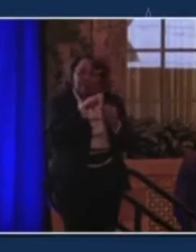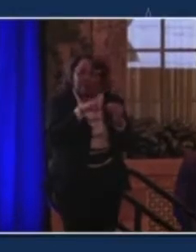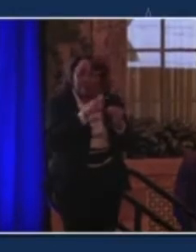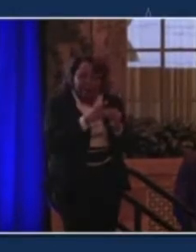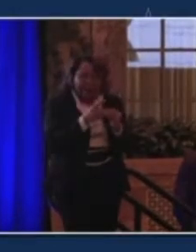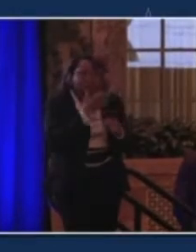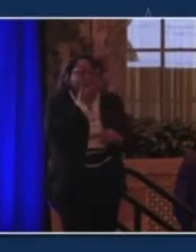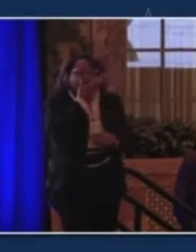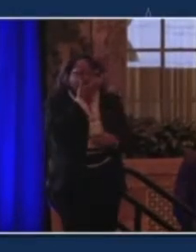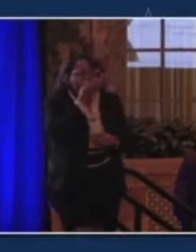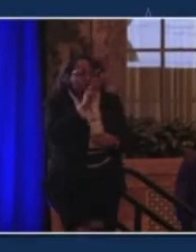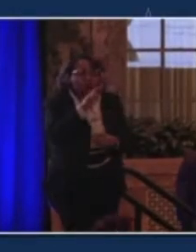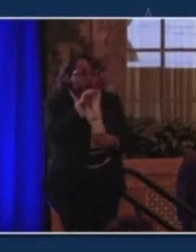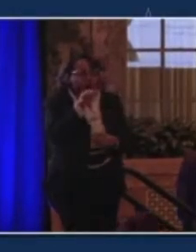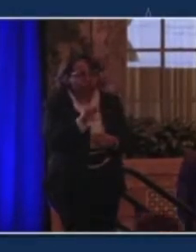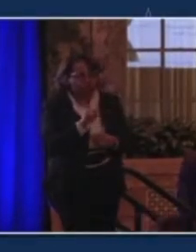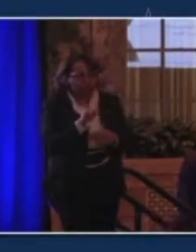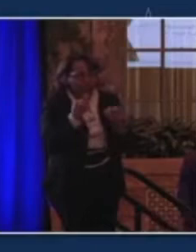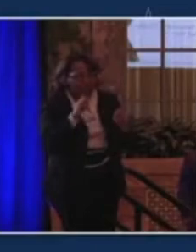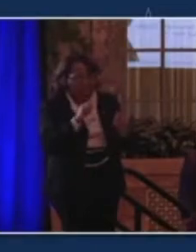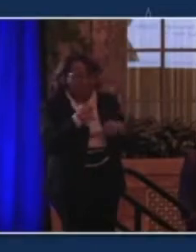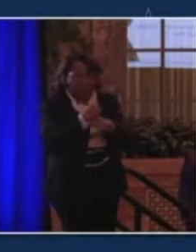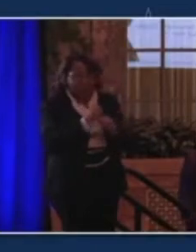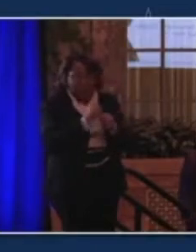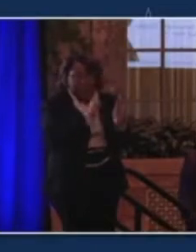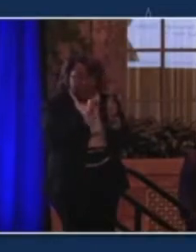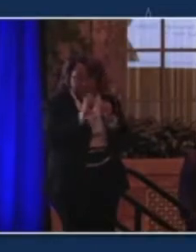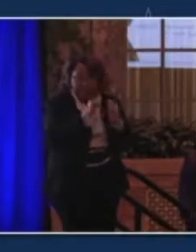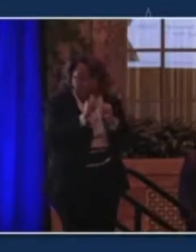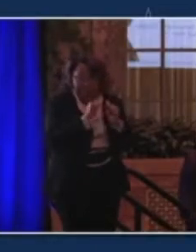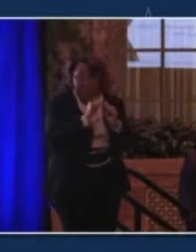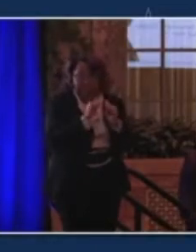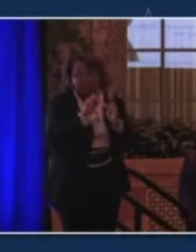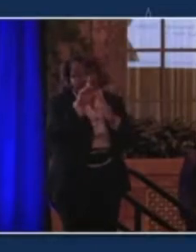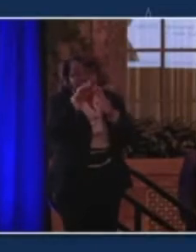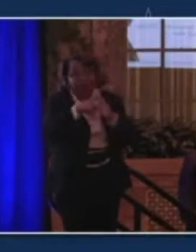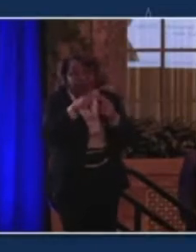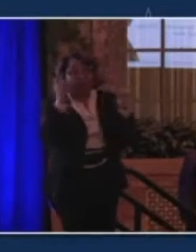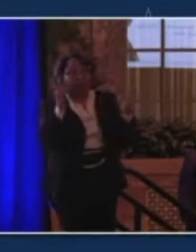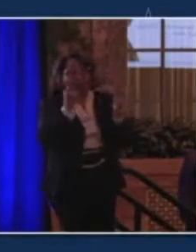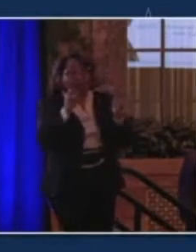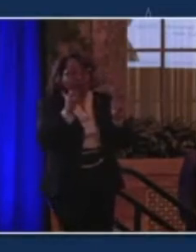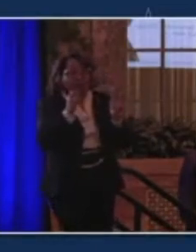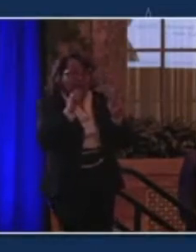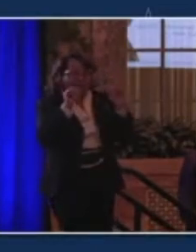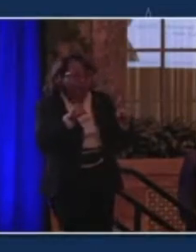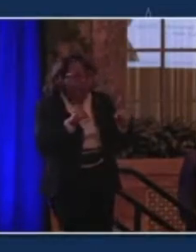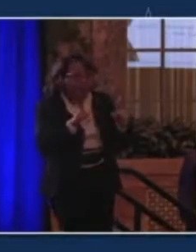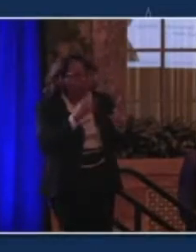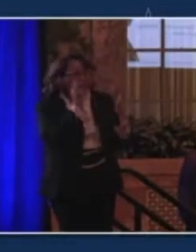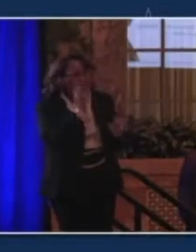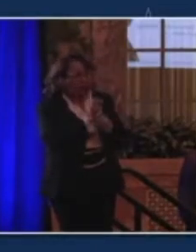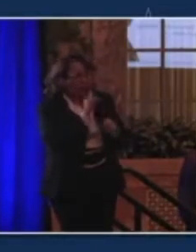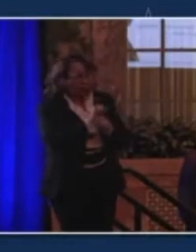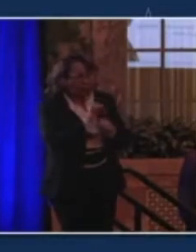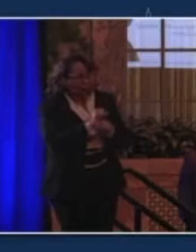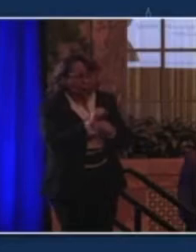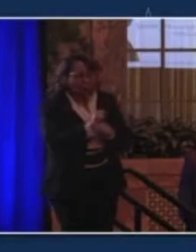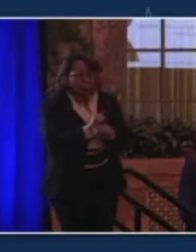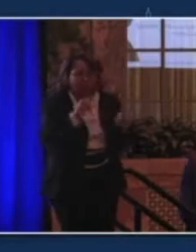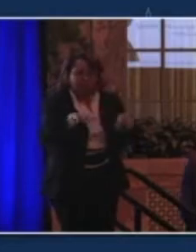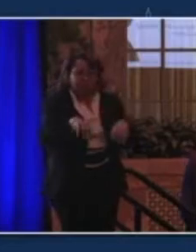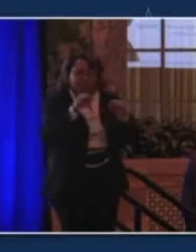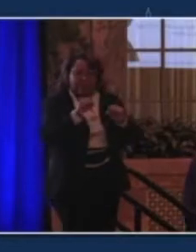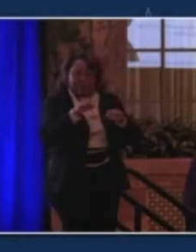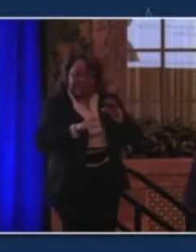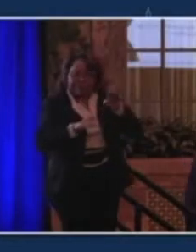made his campaign and eventual win possible. The hard work ahead of him to take concrete